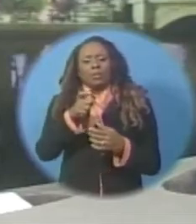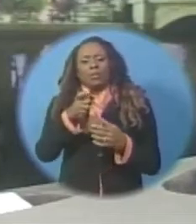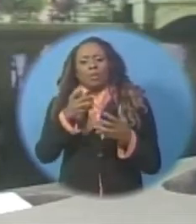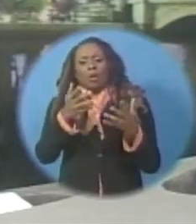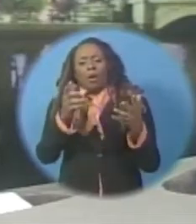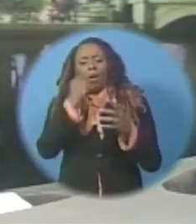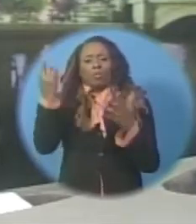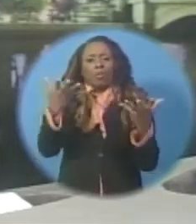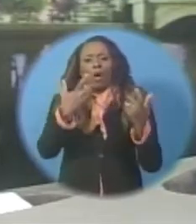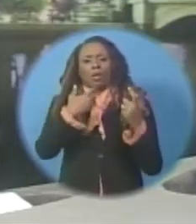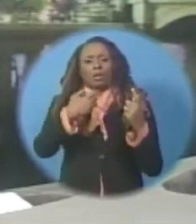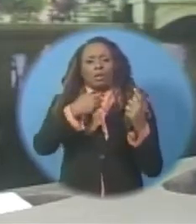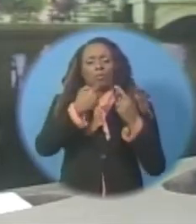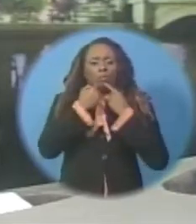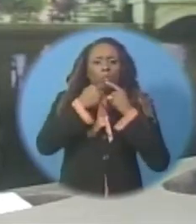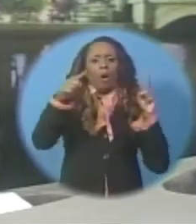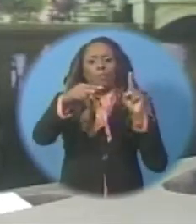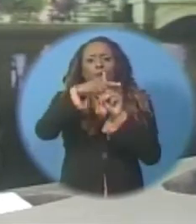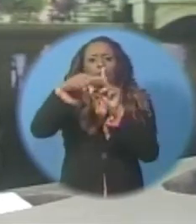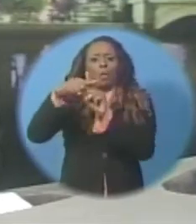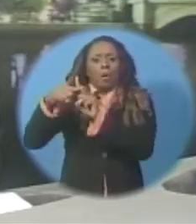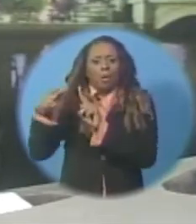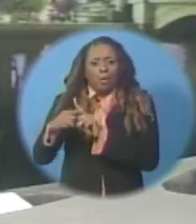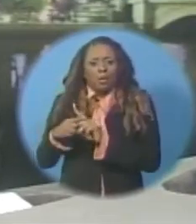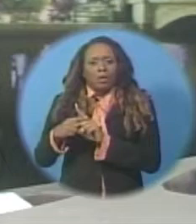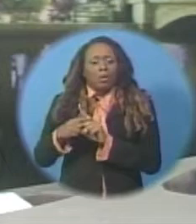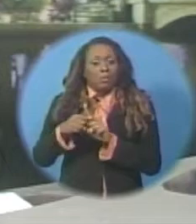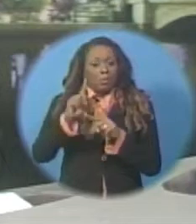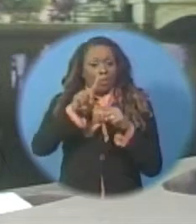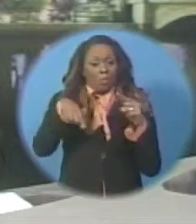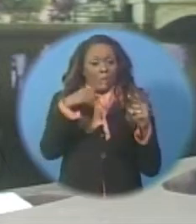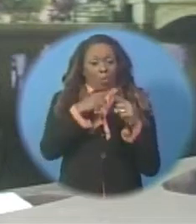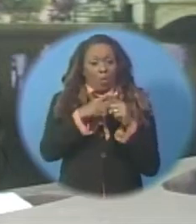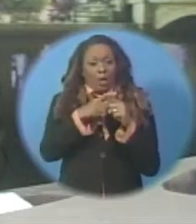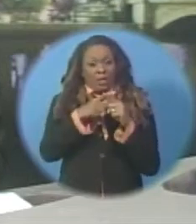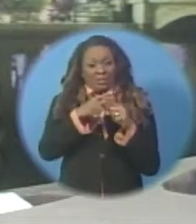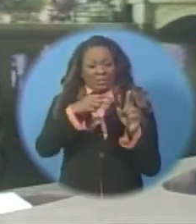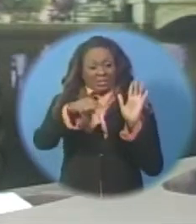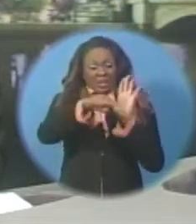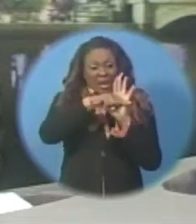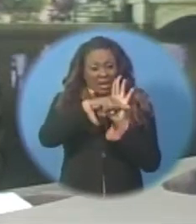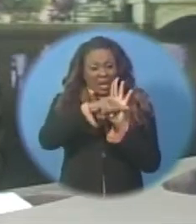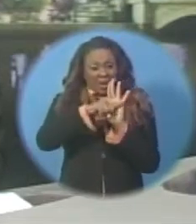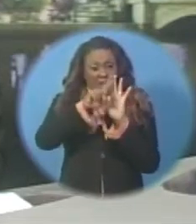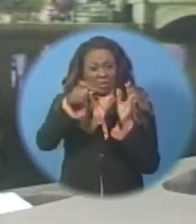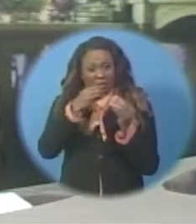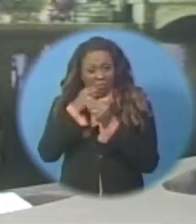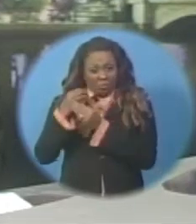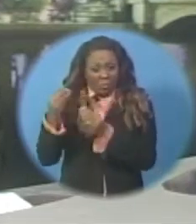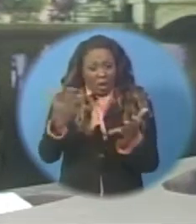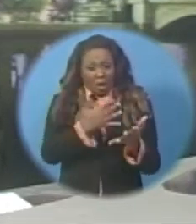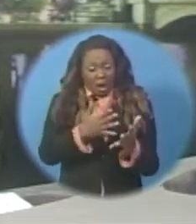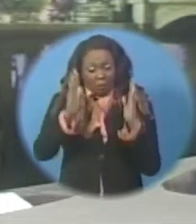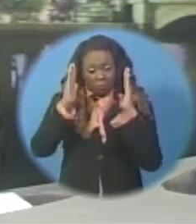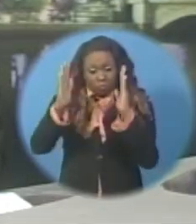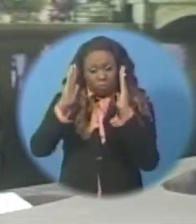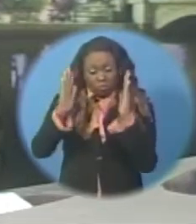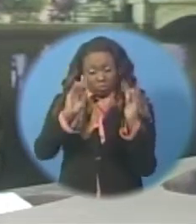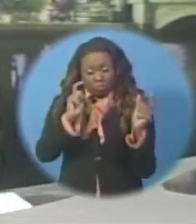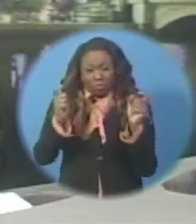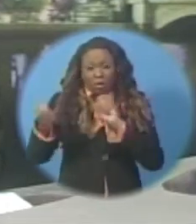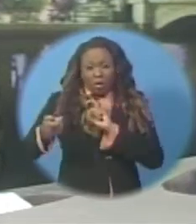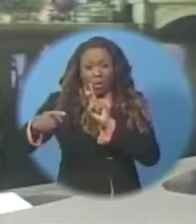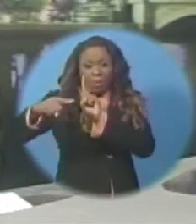issue positive comments on good ratings, they should not ignore negative ones. Mr. Innes was speaking during an event concentrating